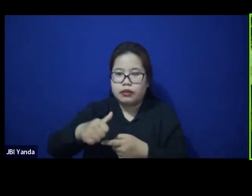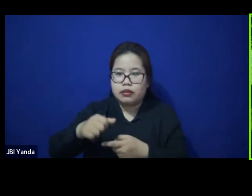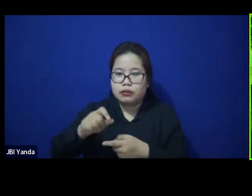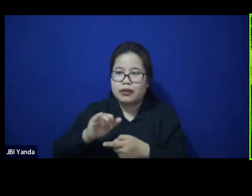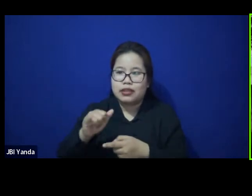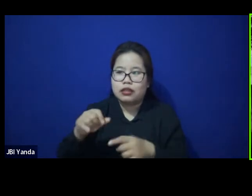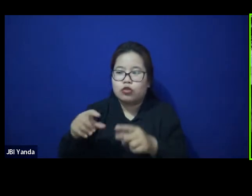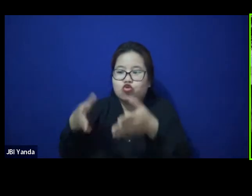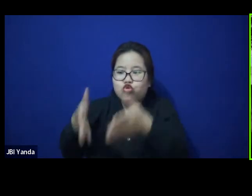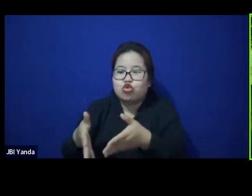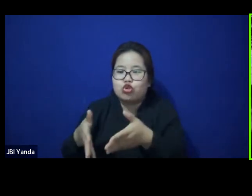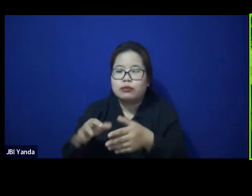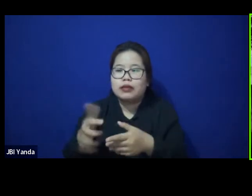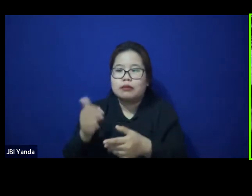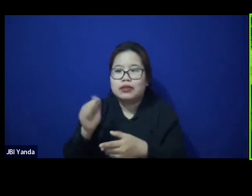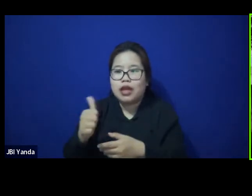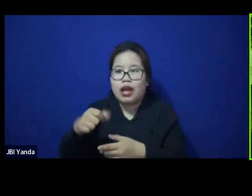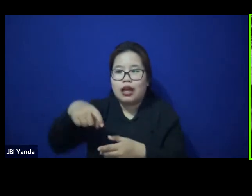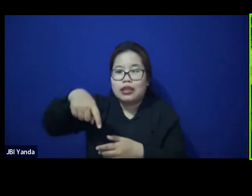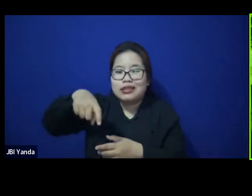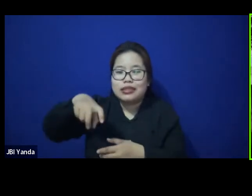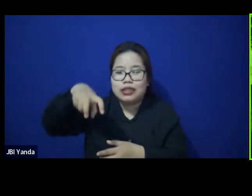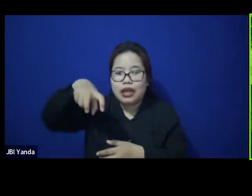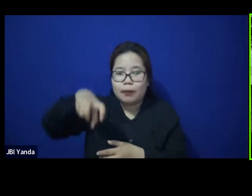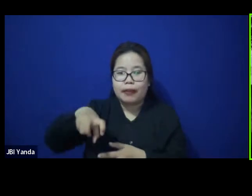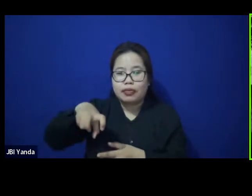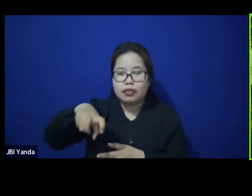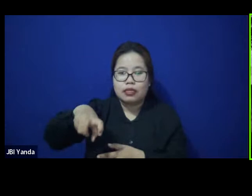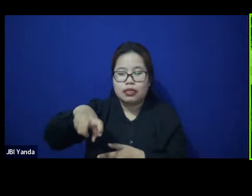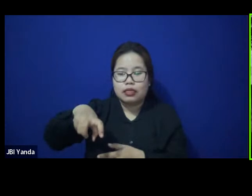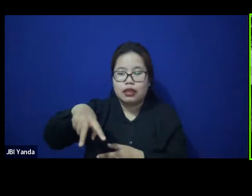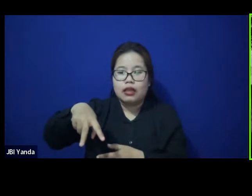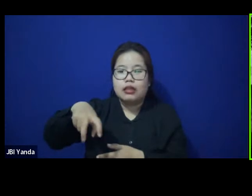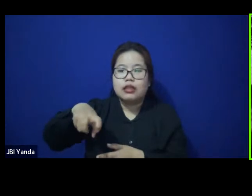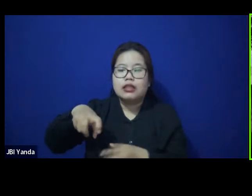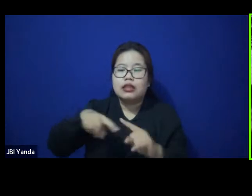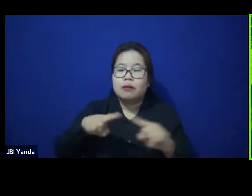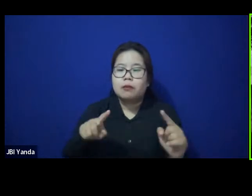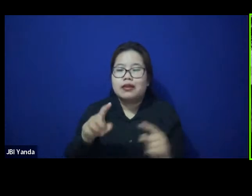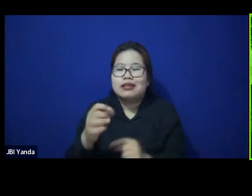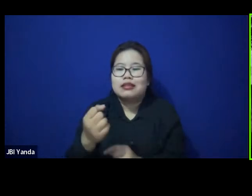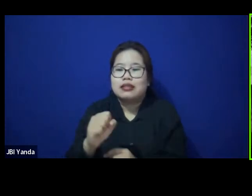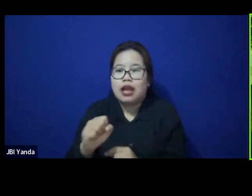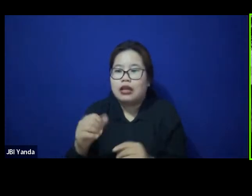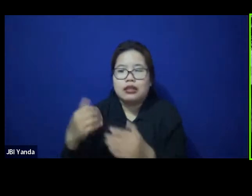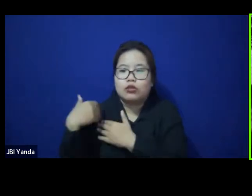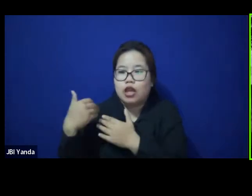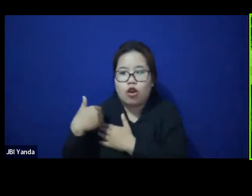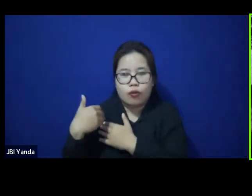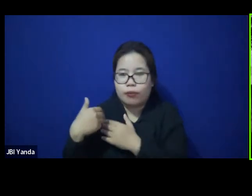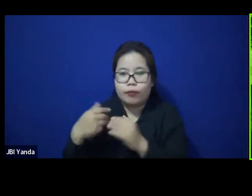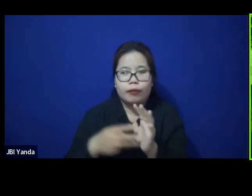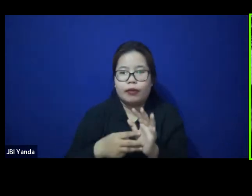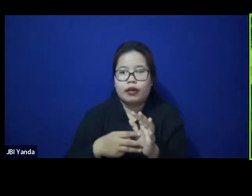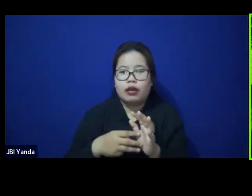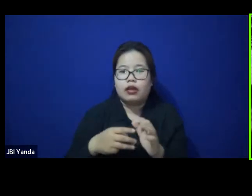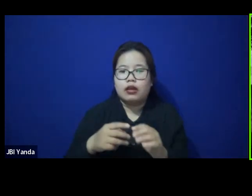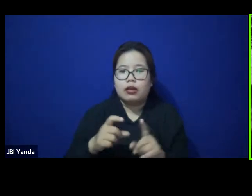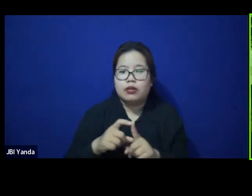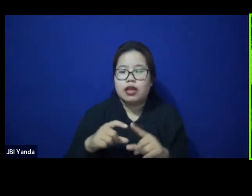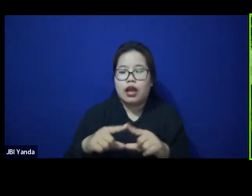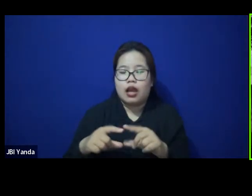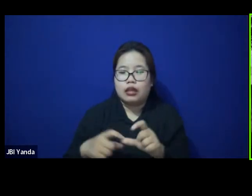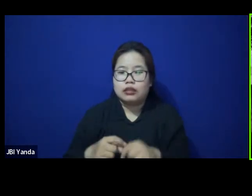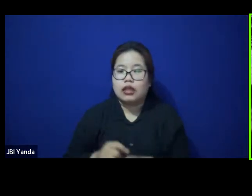about the medical part of it. Think of prosthetics, for example. If you lose your leg, there's a time when